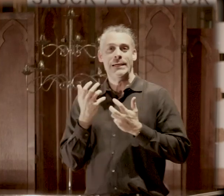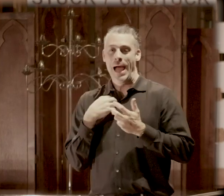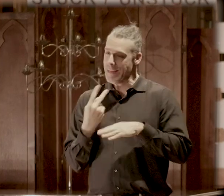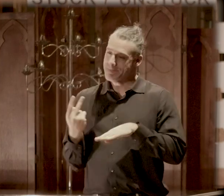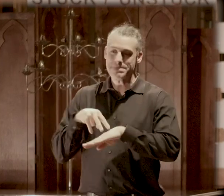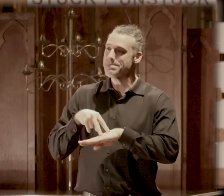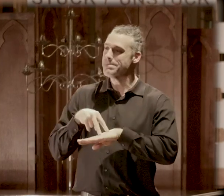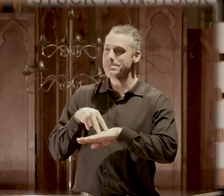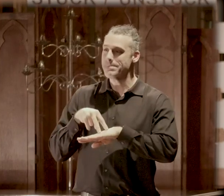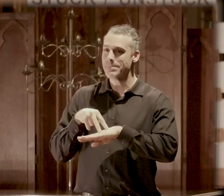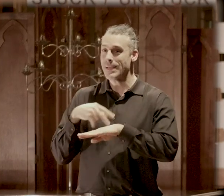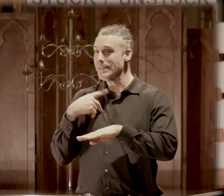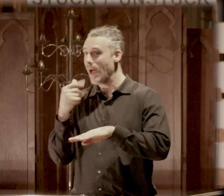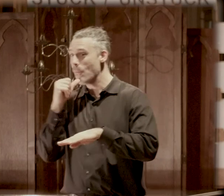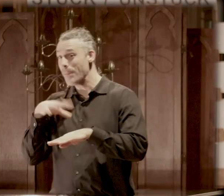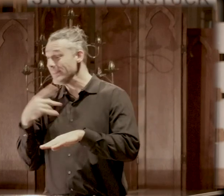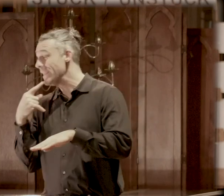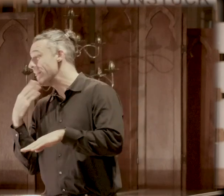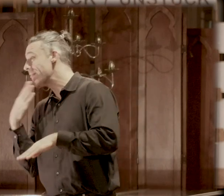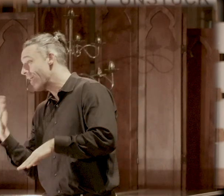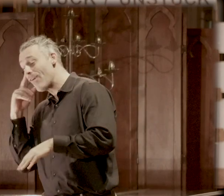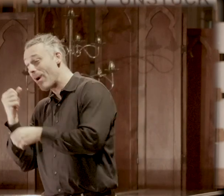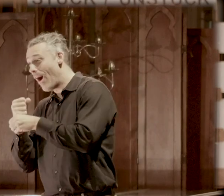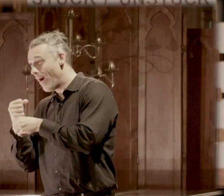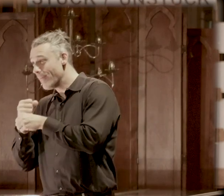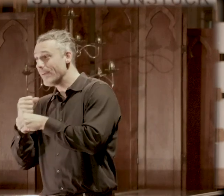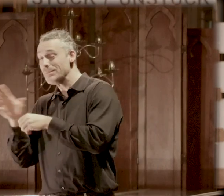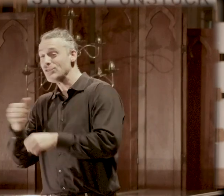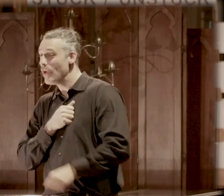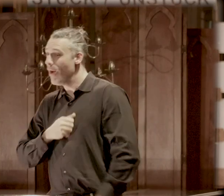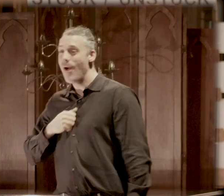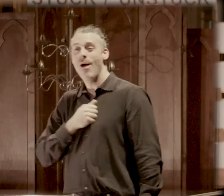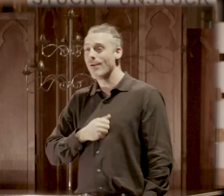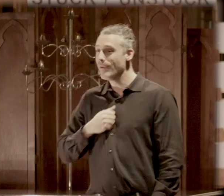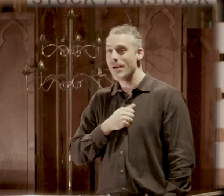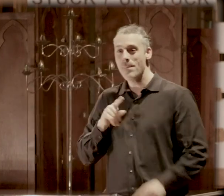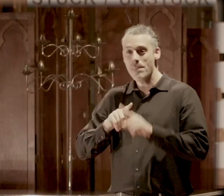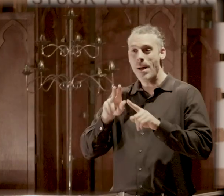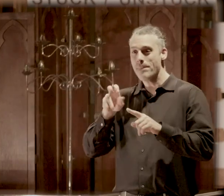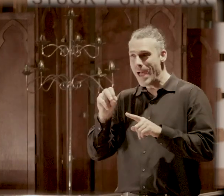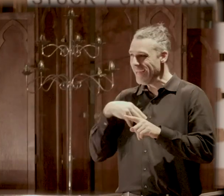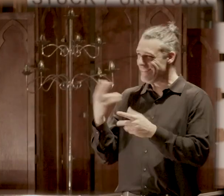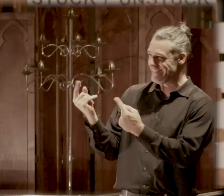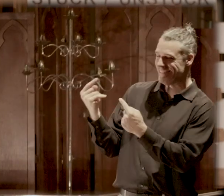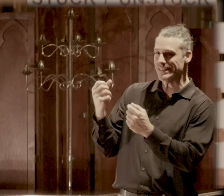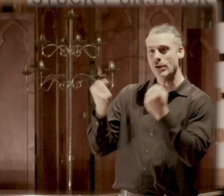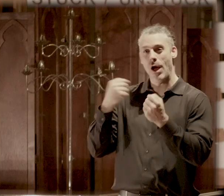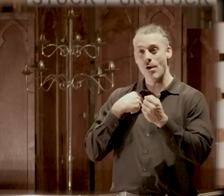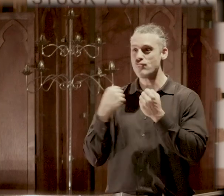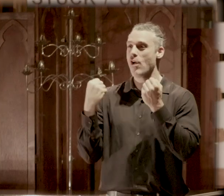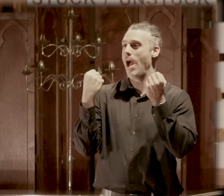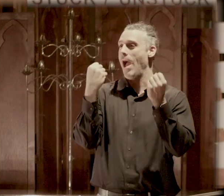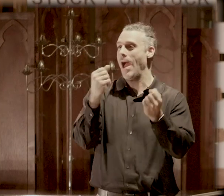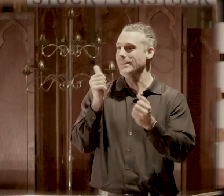And I just get up and I tell the lady, "Thank you for the coffee. I'm sorry." Ben and I get in the car and we